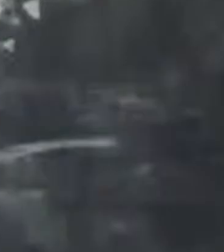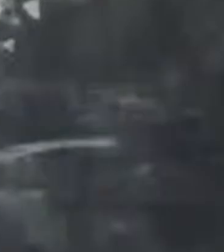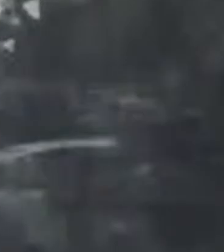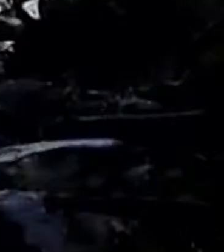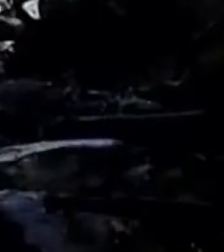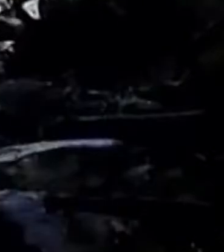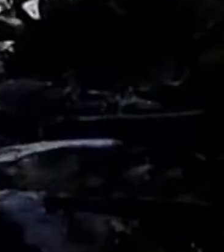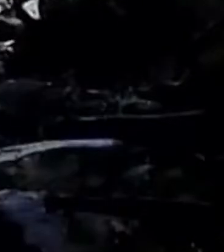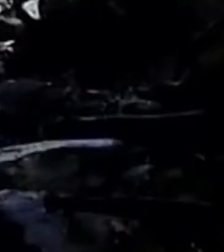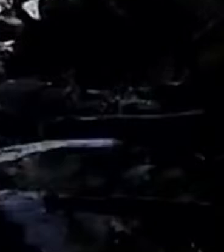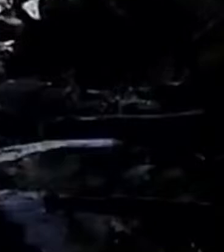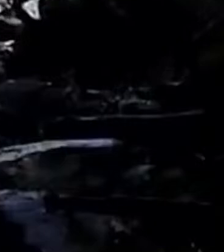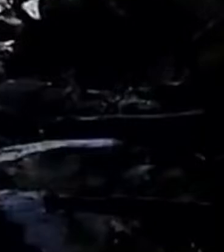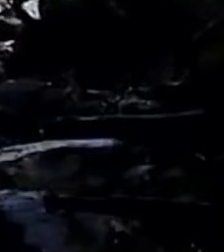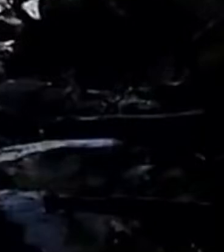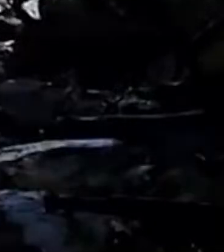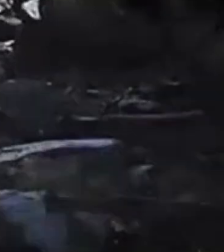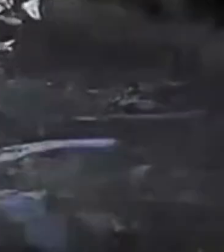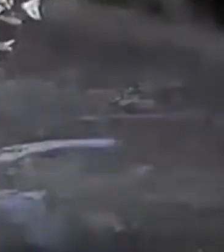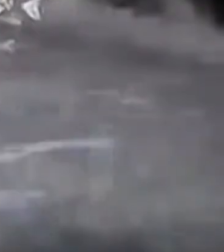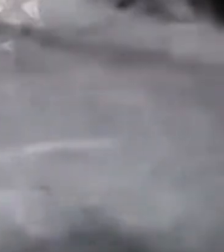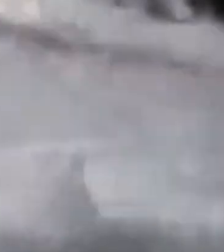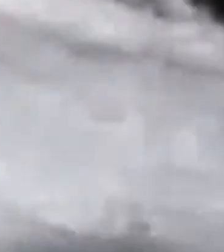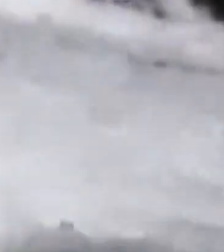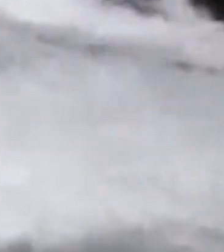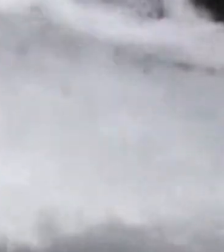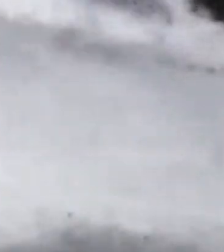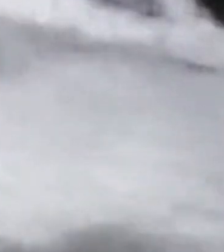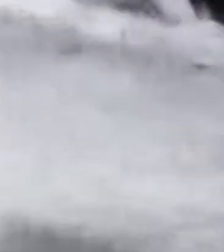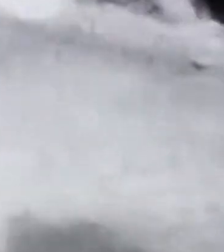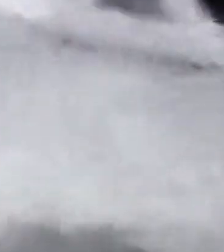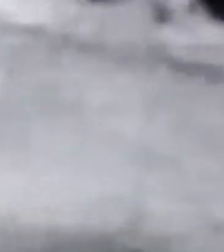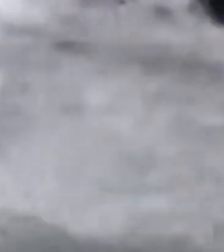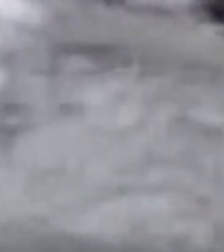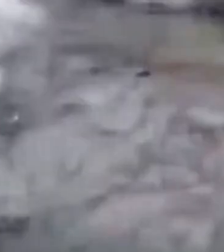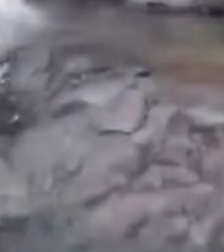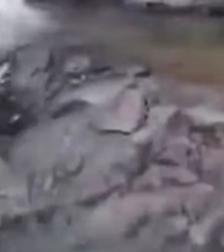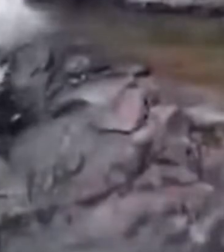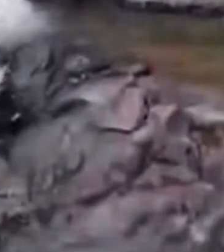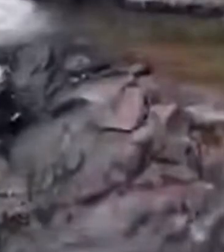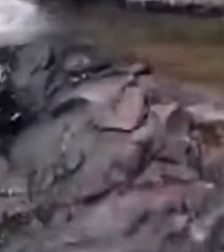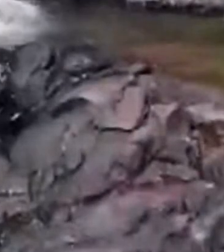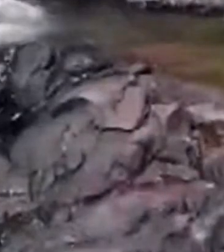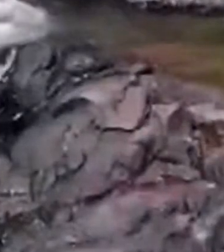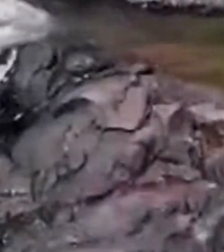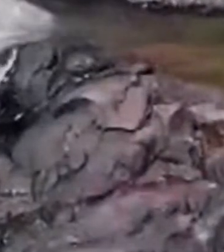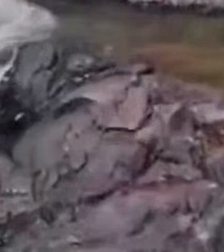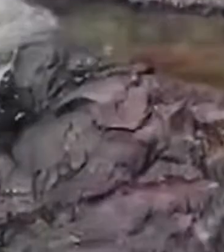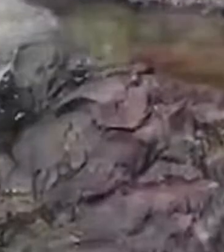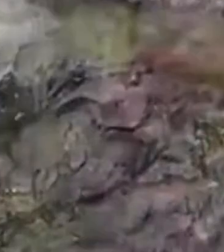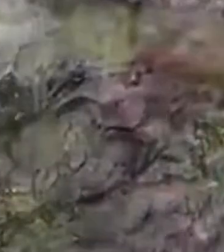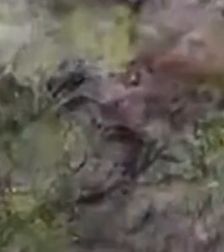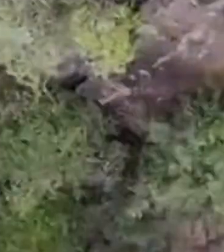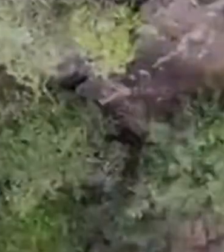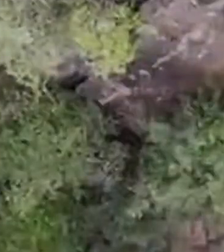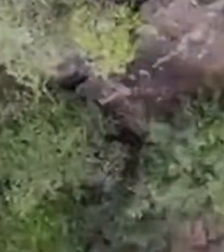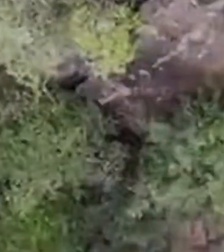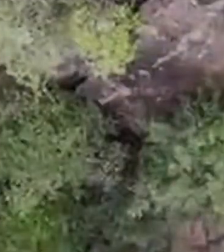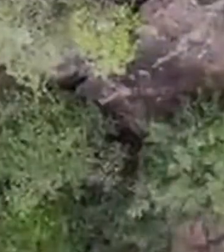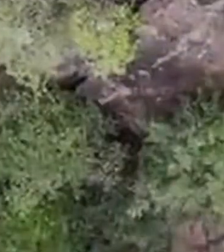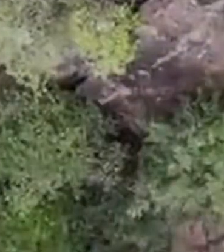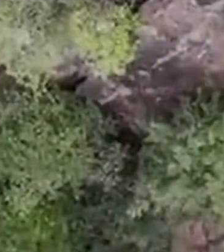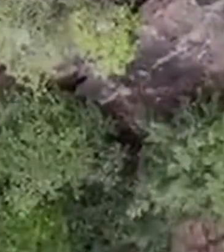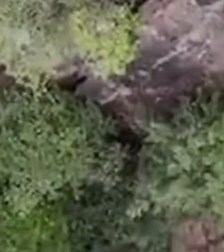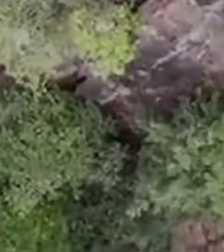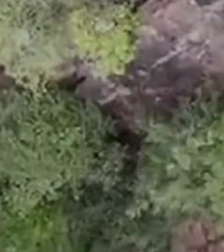mankind. It's a land where every person is born free, and it's a land of peace,